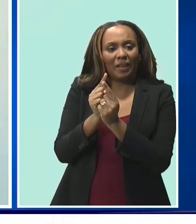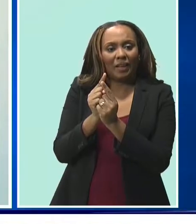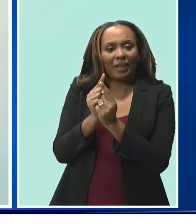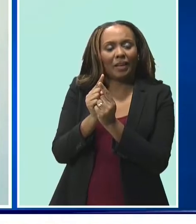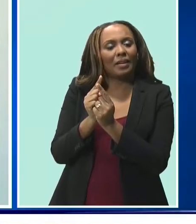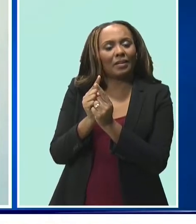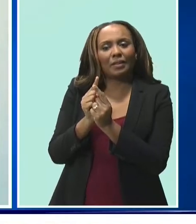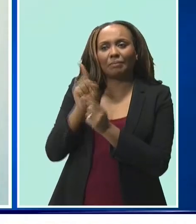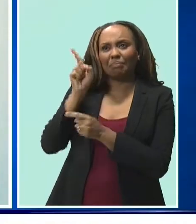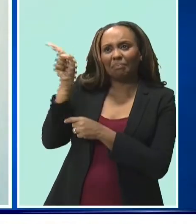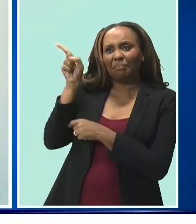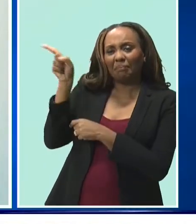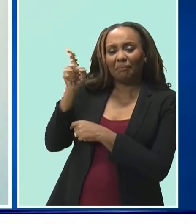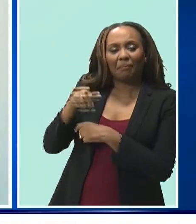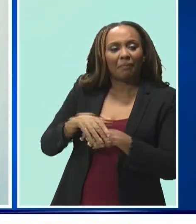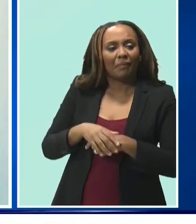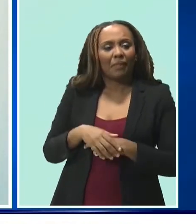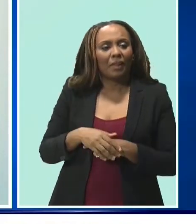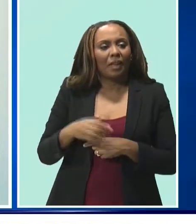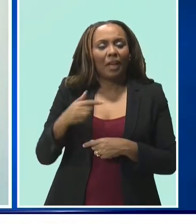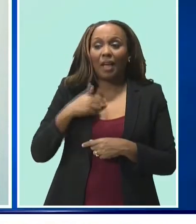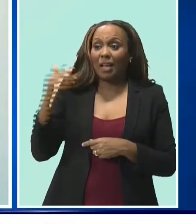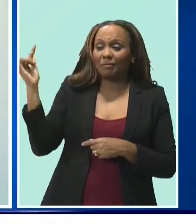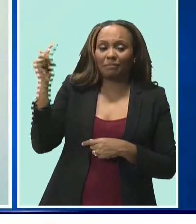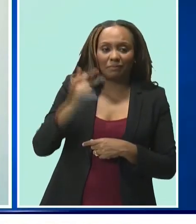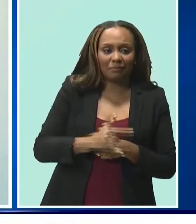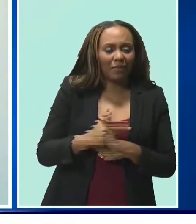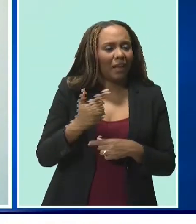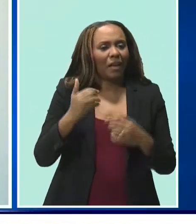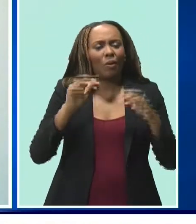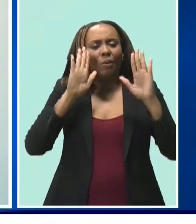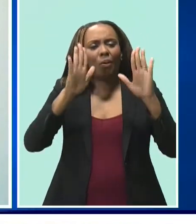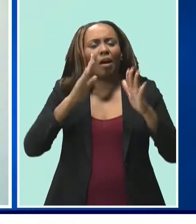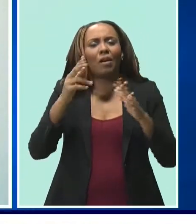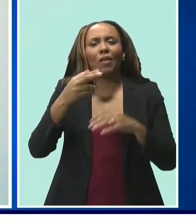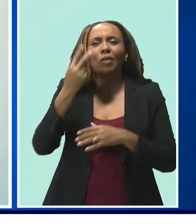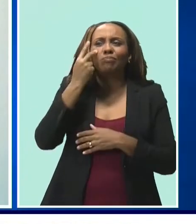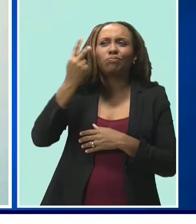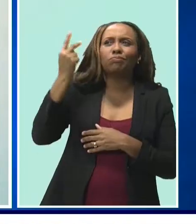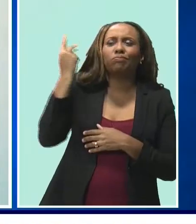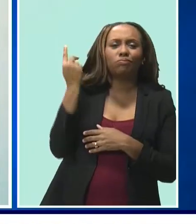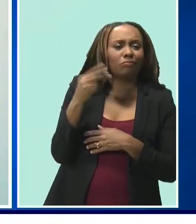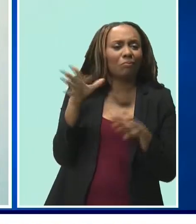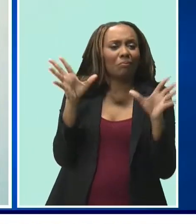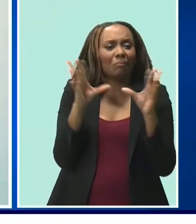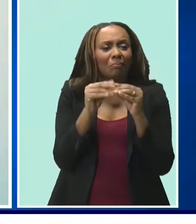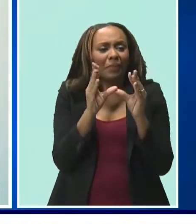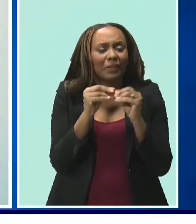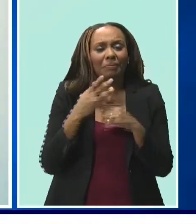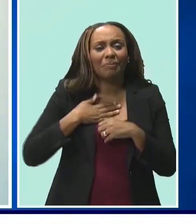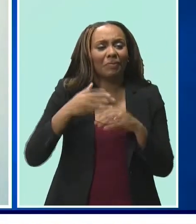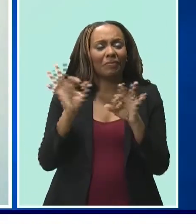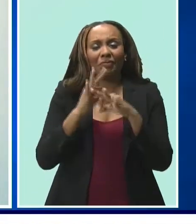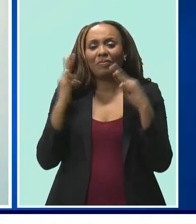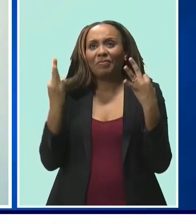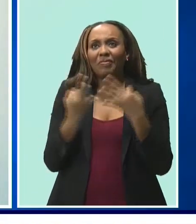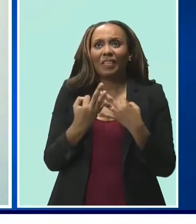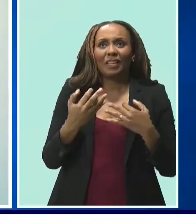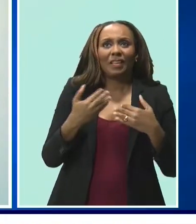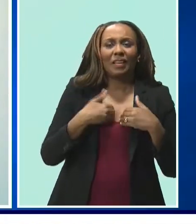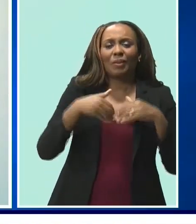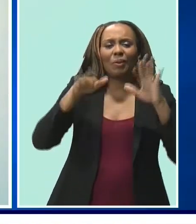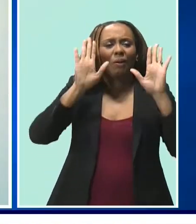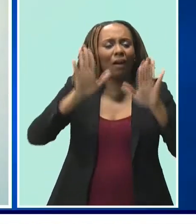times, and I have such wonderful memories of meeting my family when I came to Barbados, and had some really